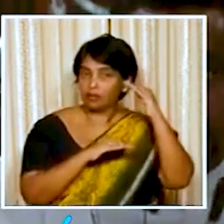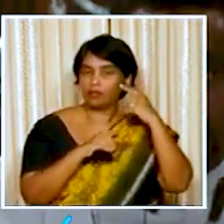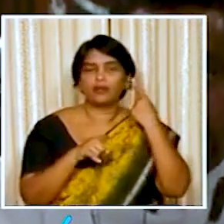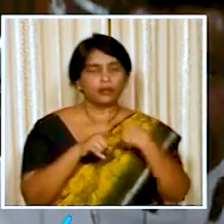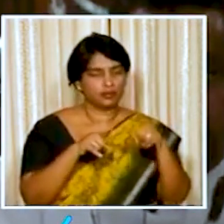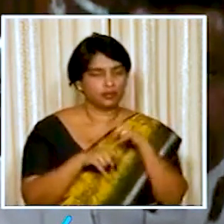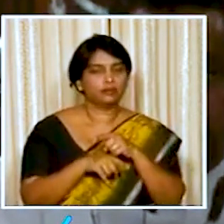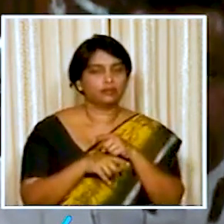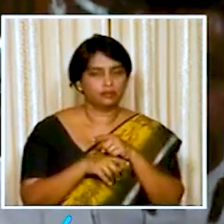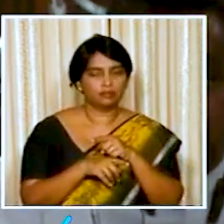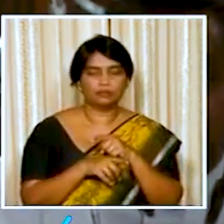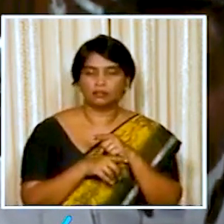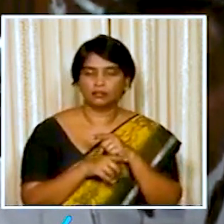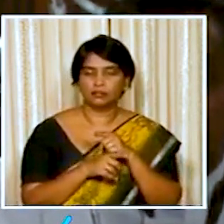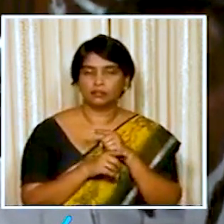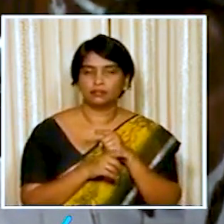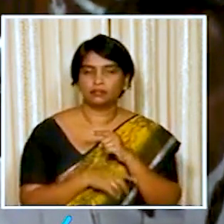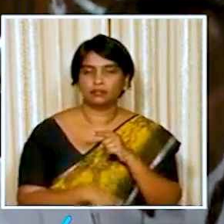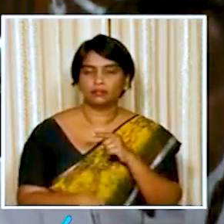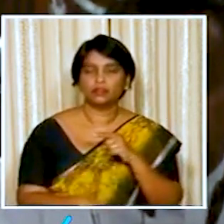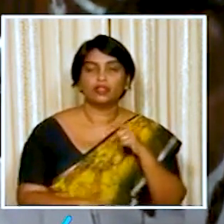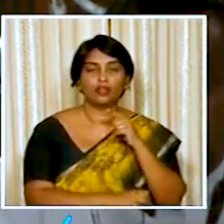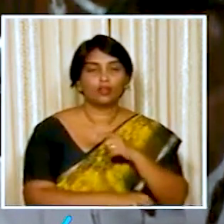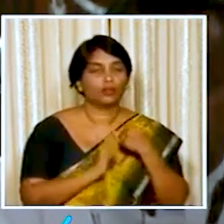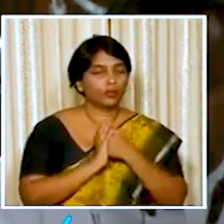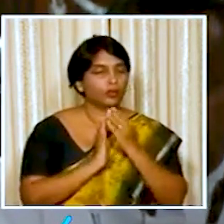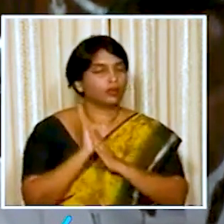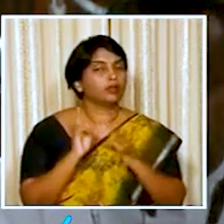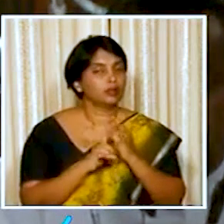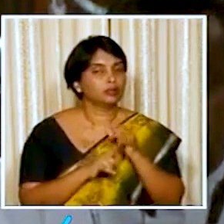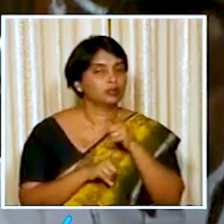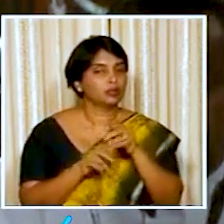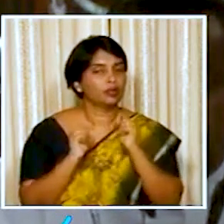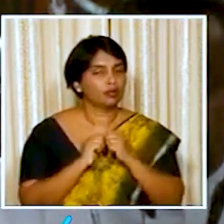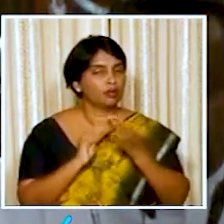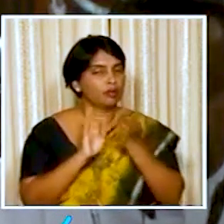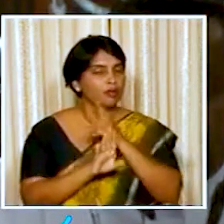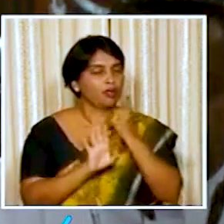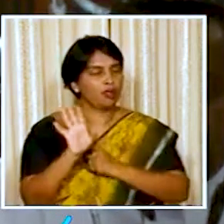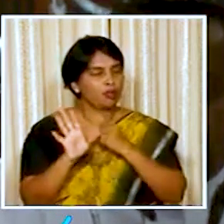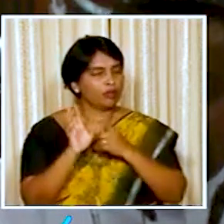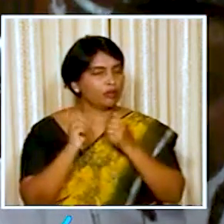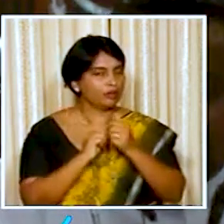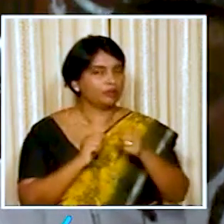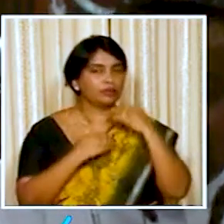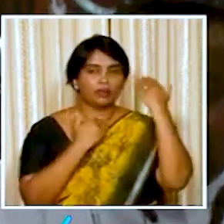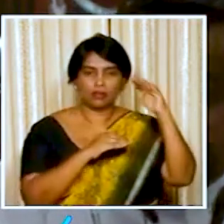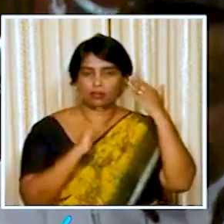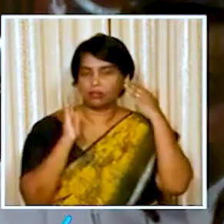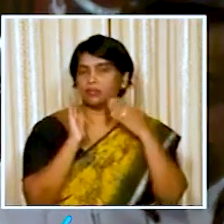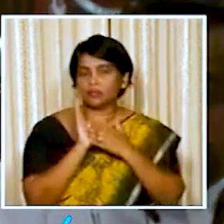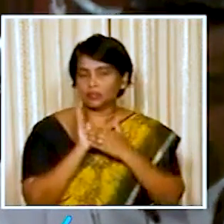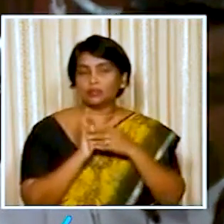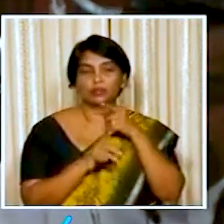me prashne api labanna pulwan hondama visuduma labanna pulwan mulasunara bandithumani monawada pahugi avurde karala tiyenne me rate apanayane sangvardhane